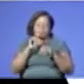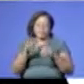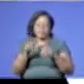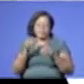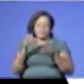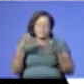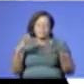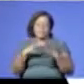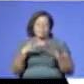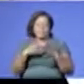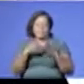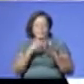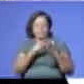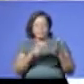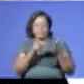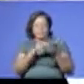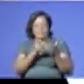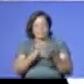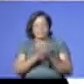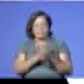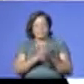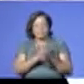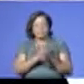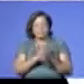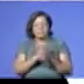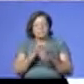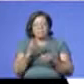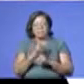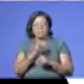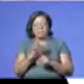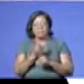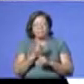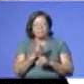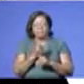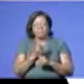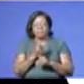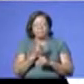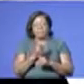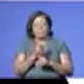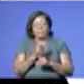and victimization. It's like the children